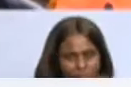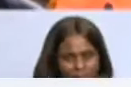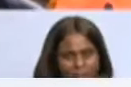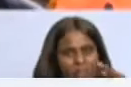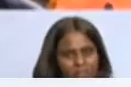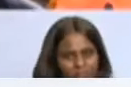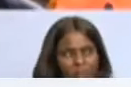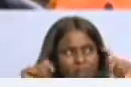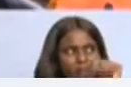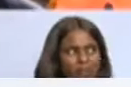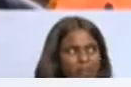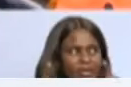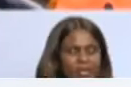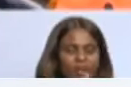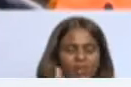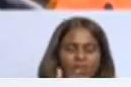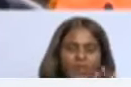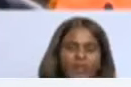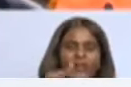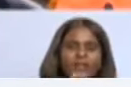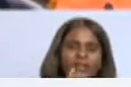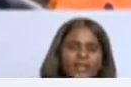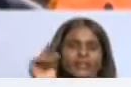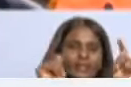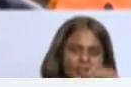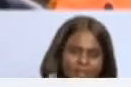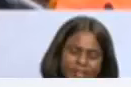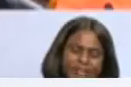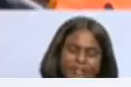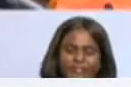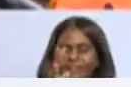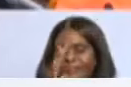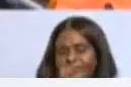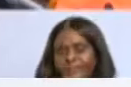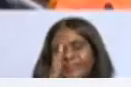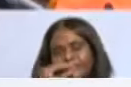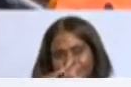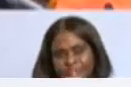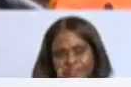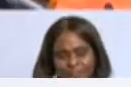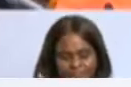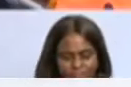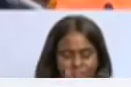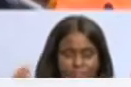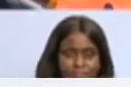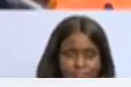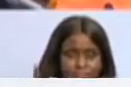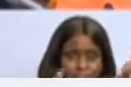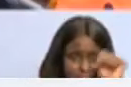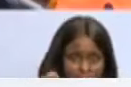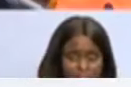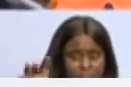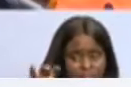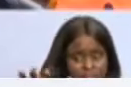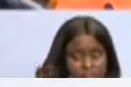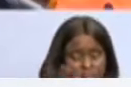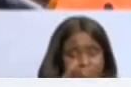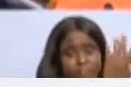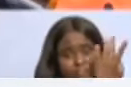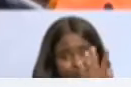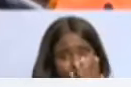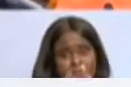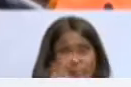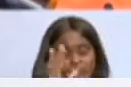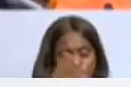domestic tourism, as well as international tourism. Madam Speaker, to promote the tourism sector and enhance its contribution to